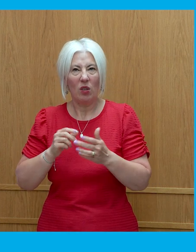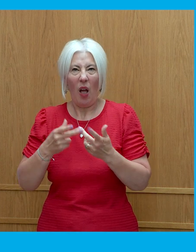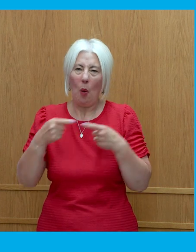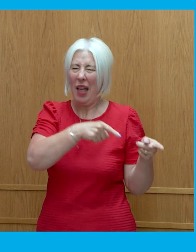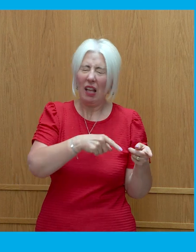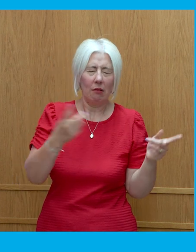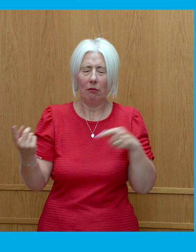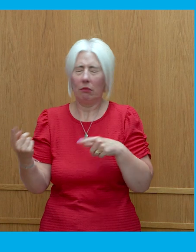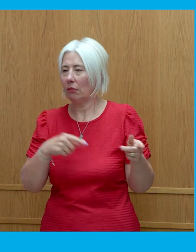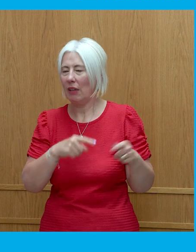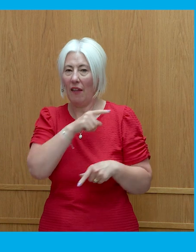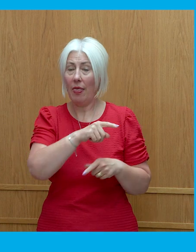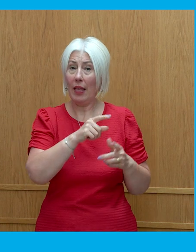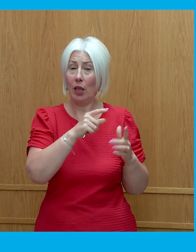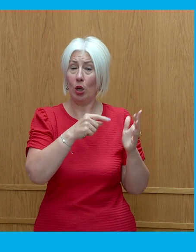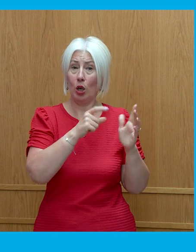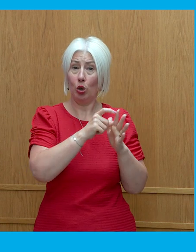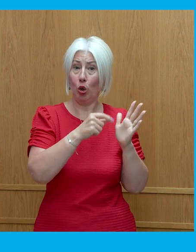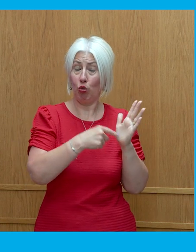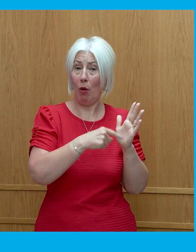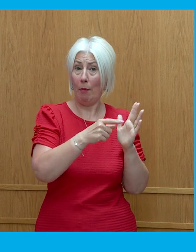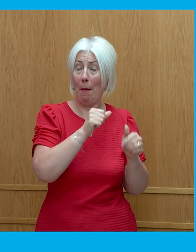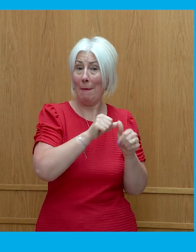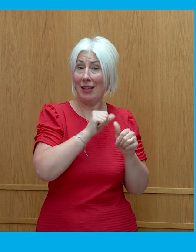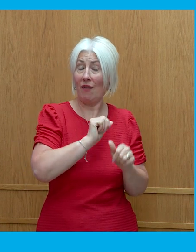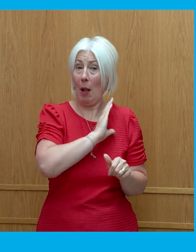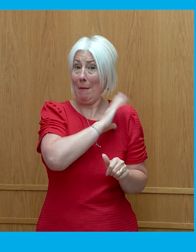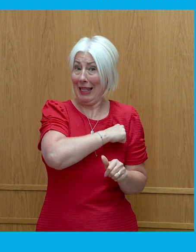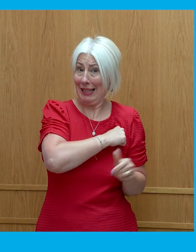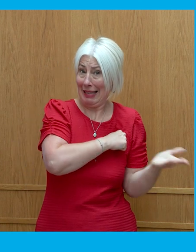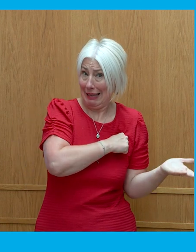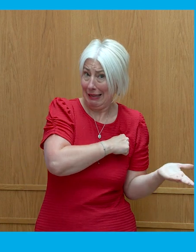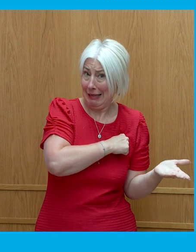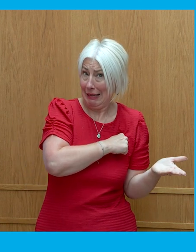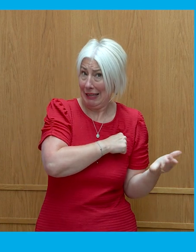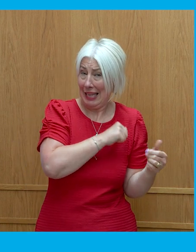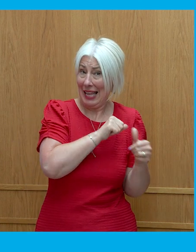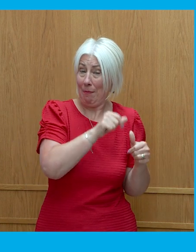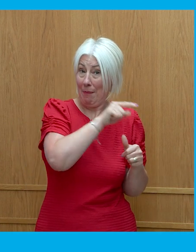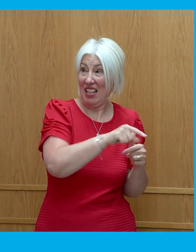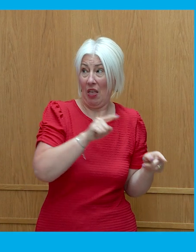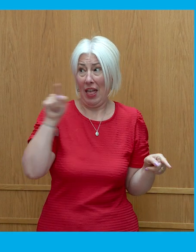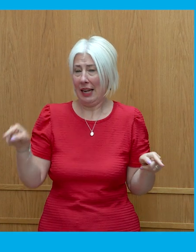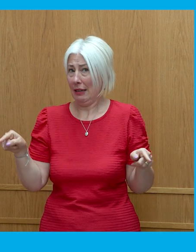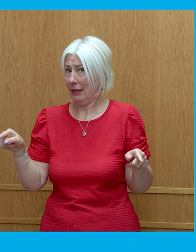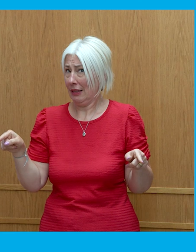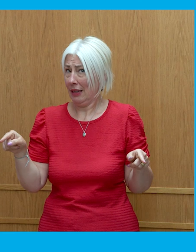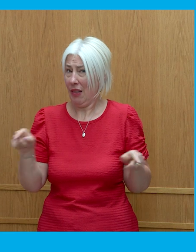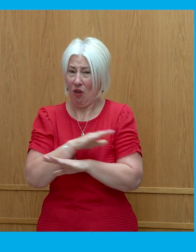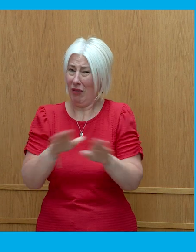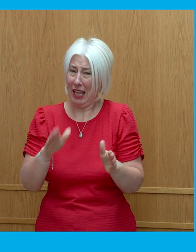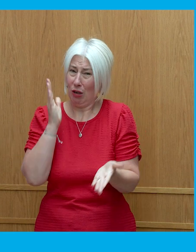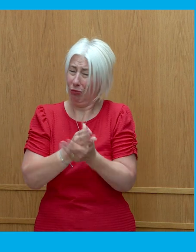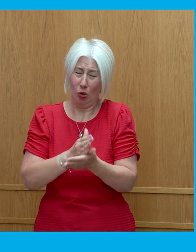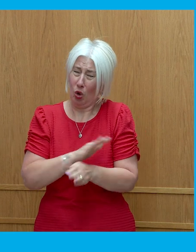that a President Trump is going to be better for the Palestinians than a president anybody else probably shouldn't be voting. So